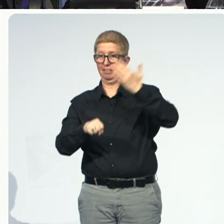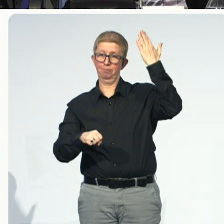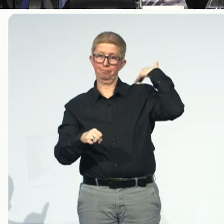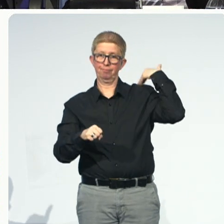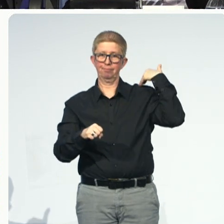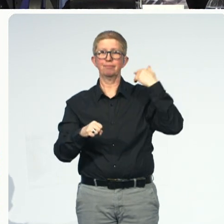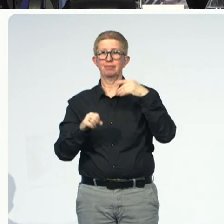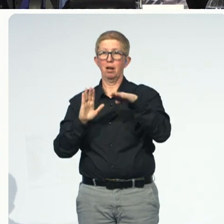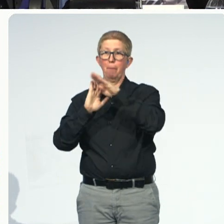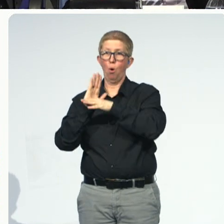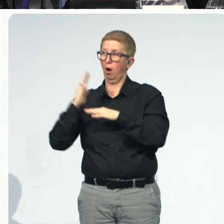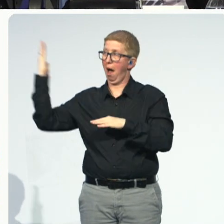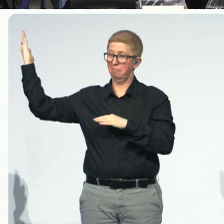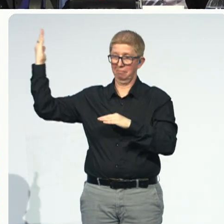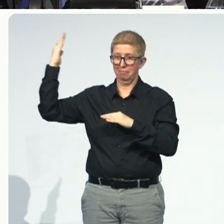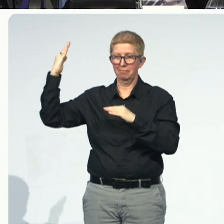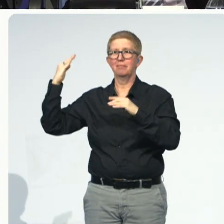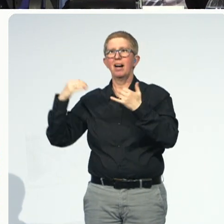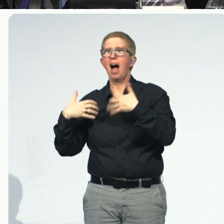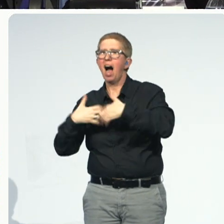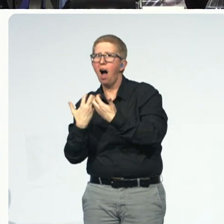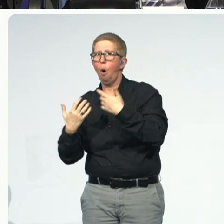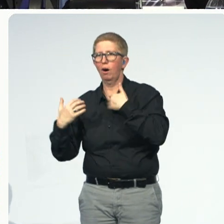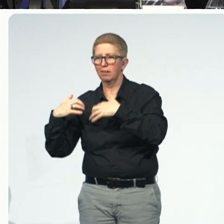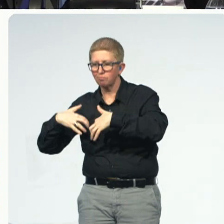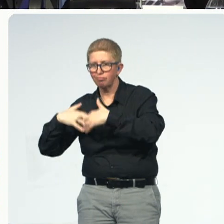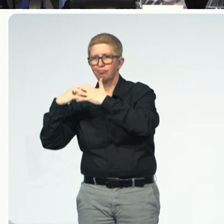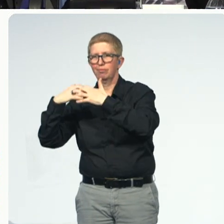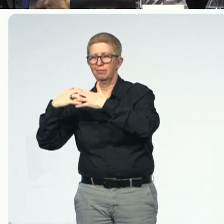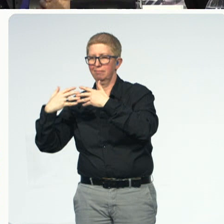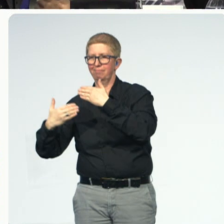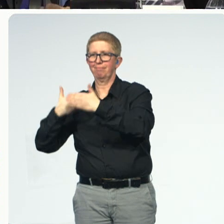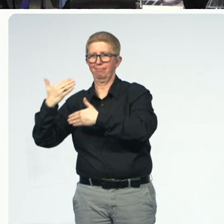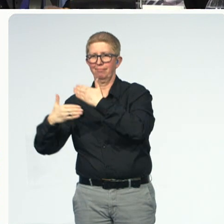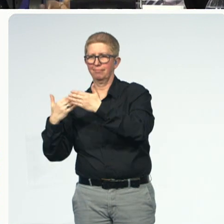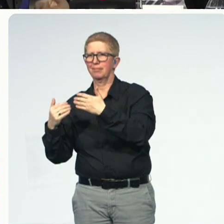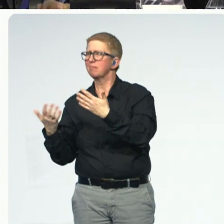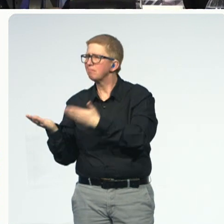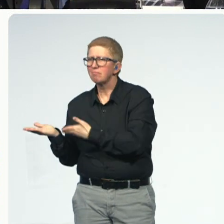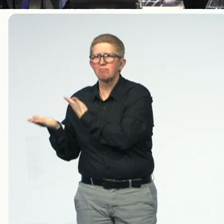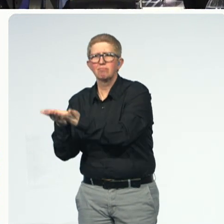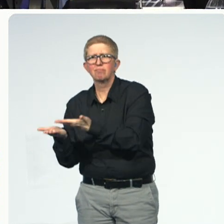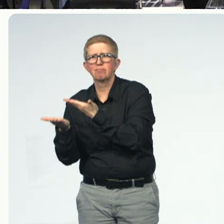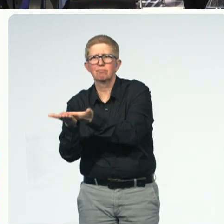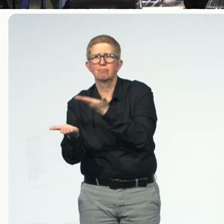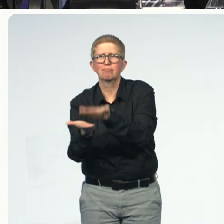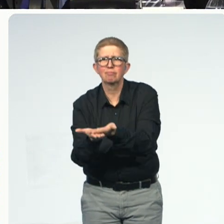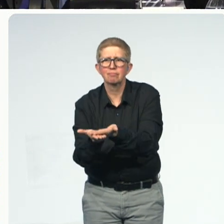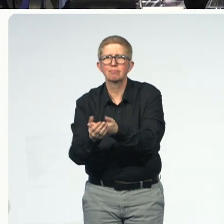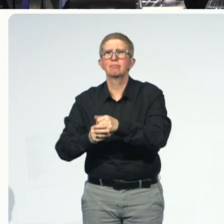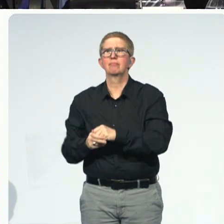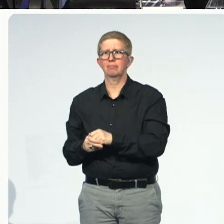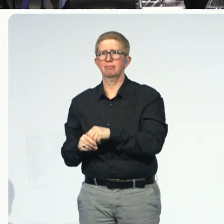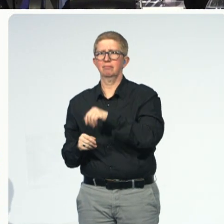is developed in order to provide an additional option in Hong Kong other than general mainstream education